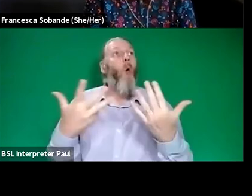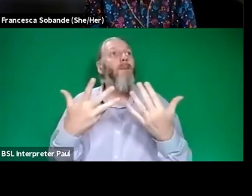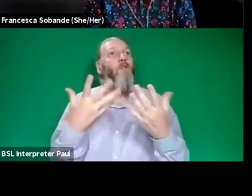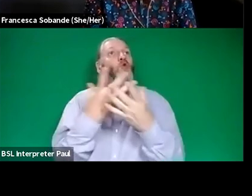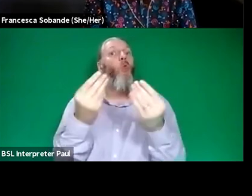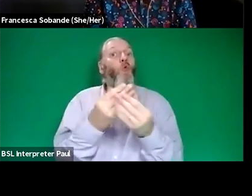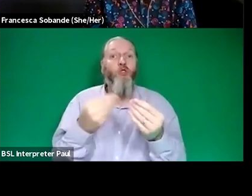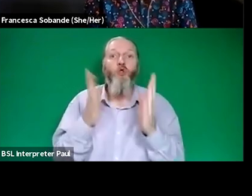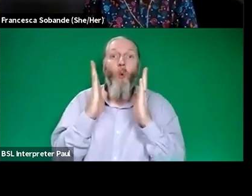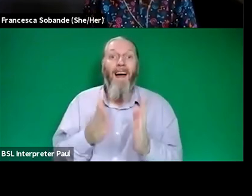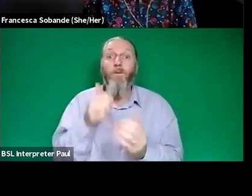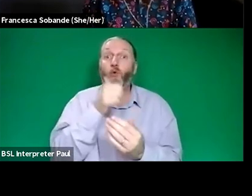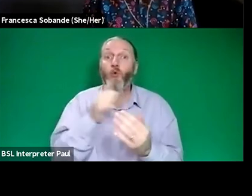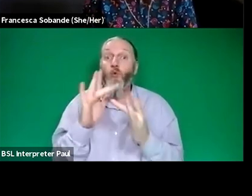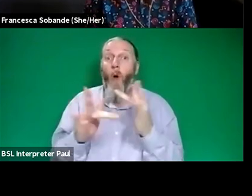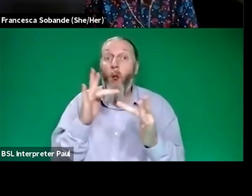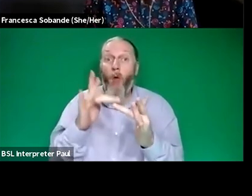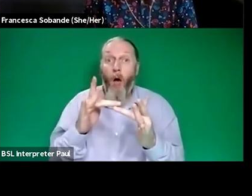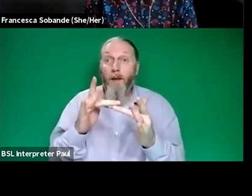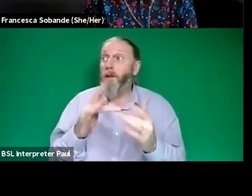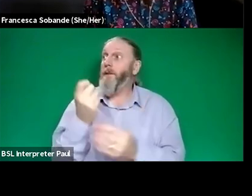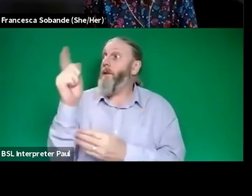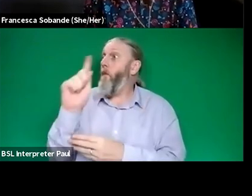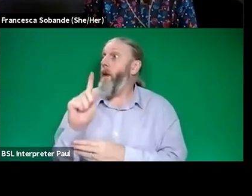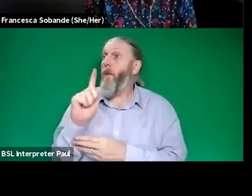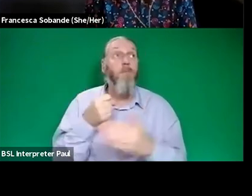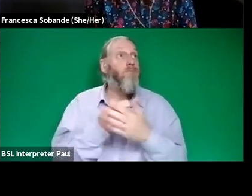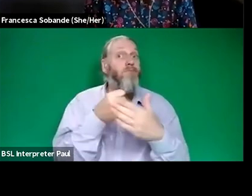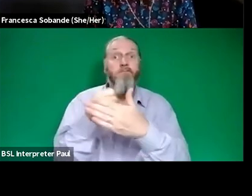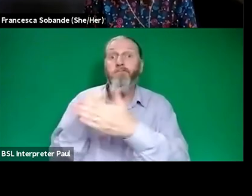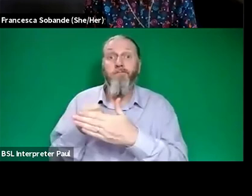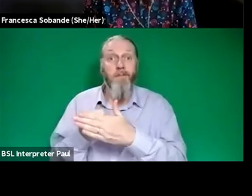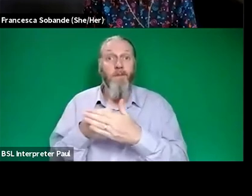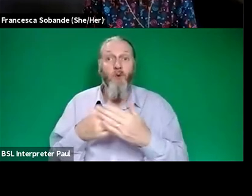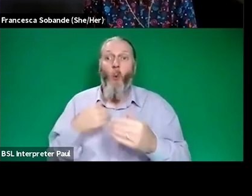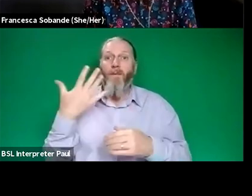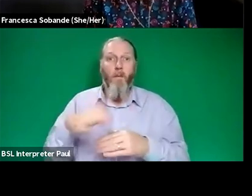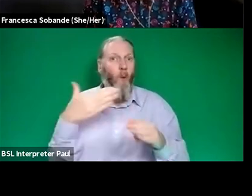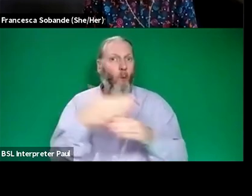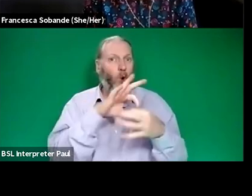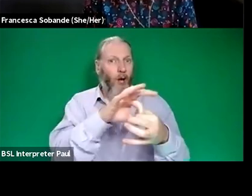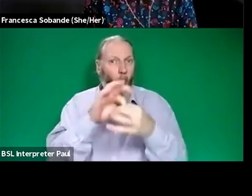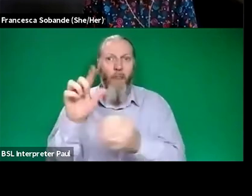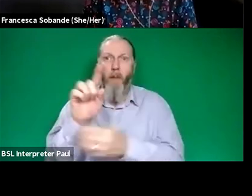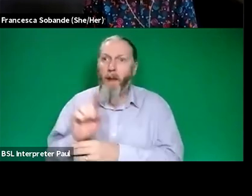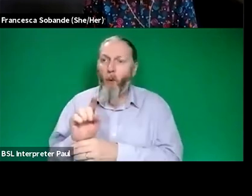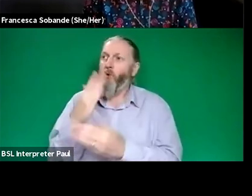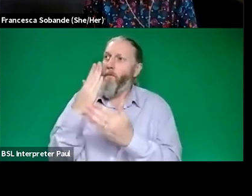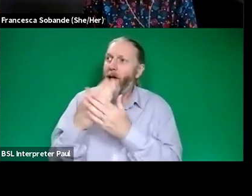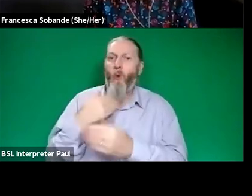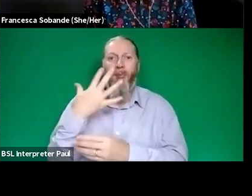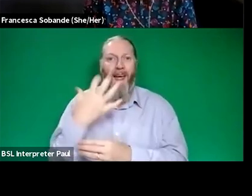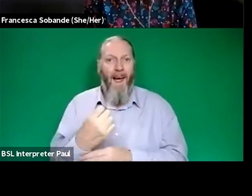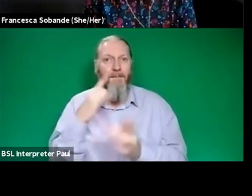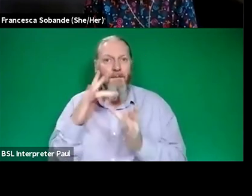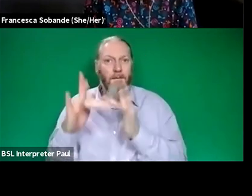that with digital inclusion stuff, making sure people have the tech and broadband as much as we can. And there's loads of people doing great work